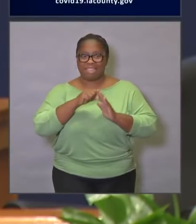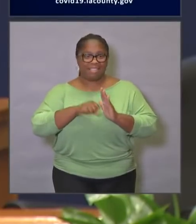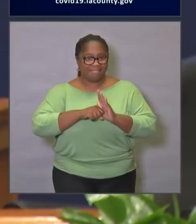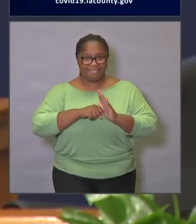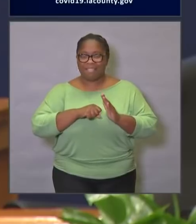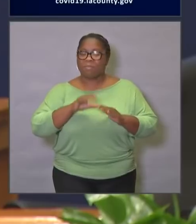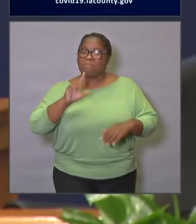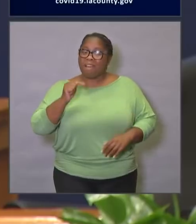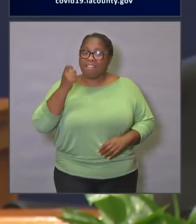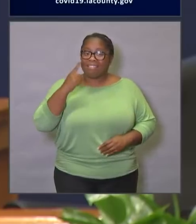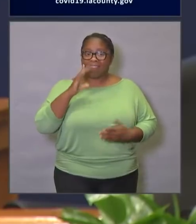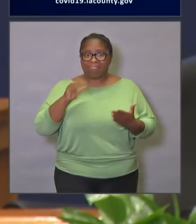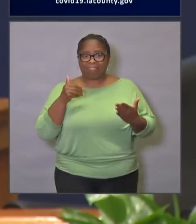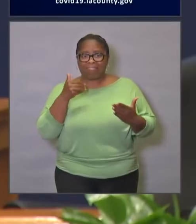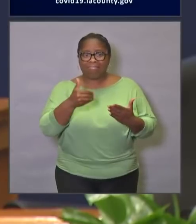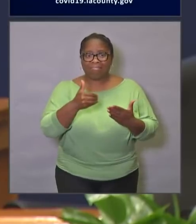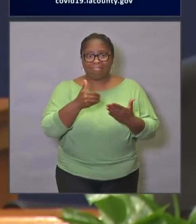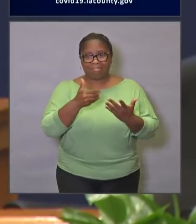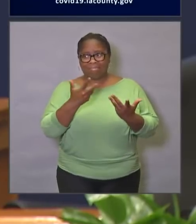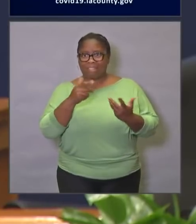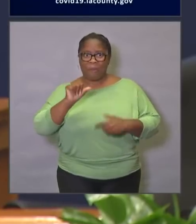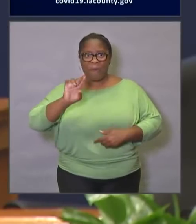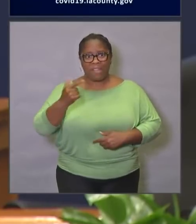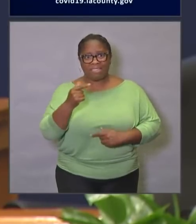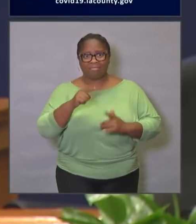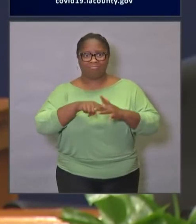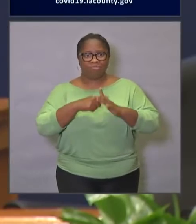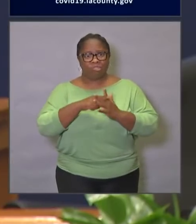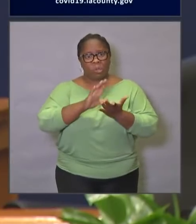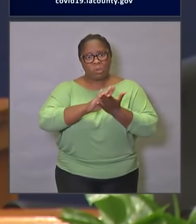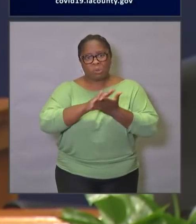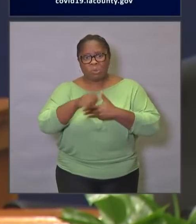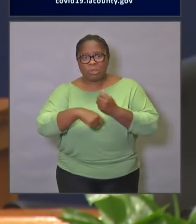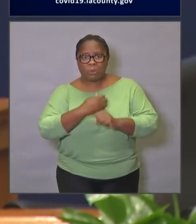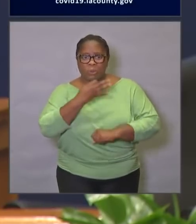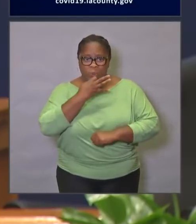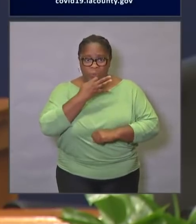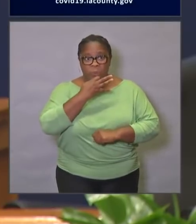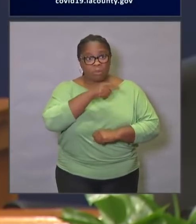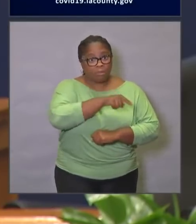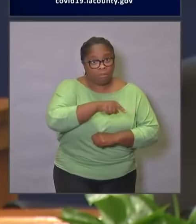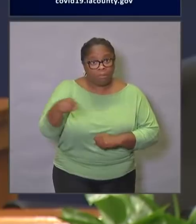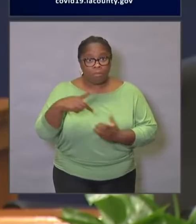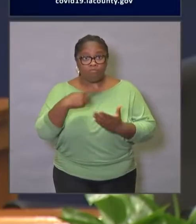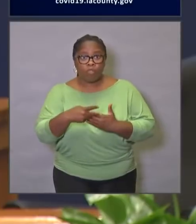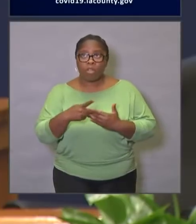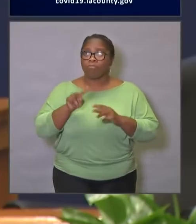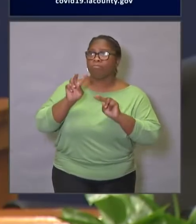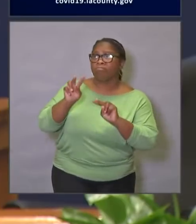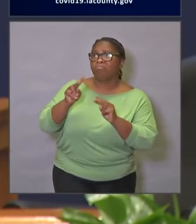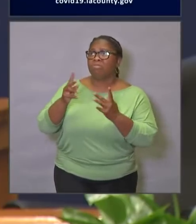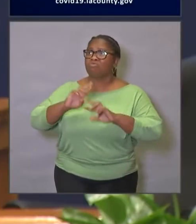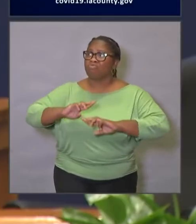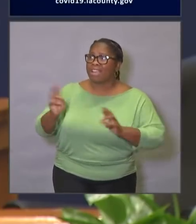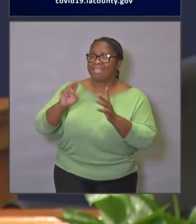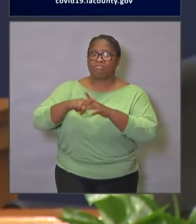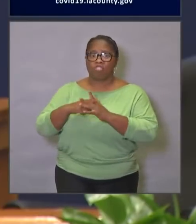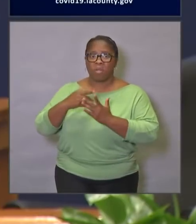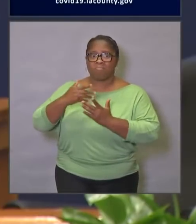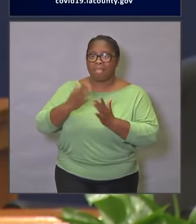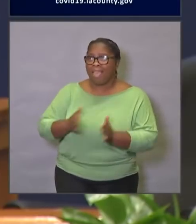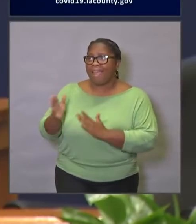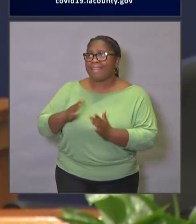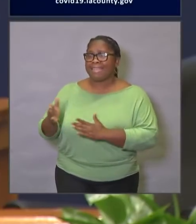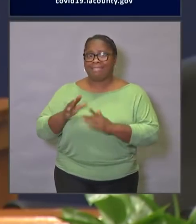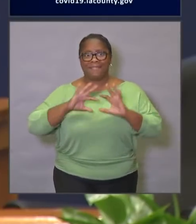beginning of the school year, and we know that a lot of these programs are anxious to start planning, and the families that they support are